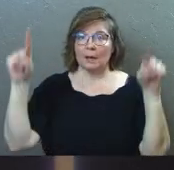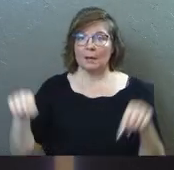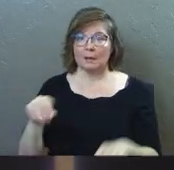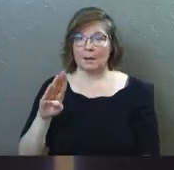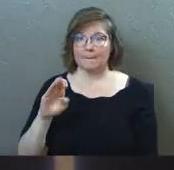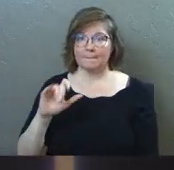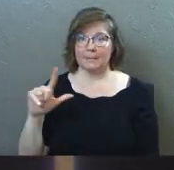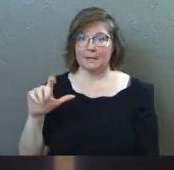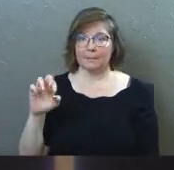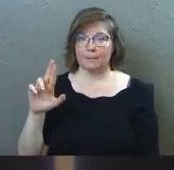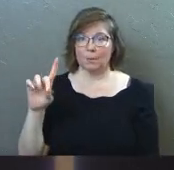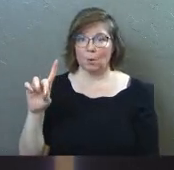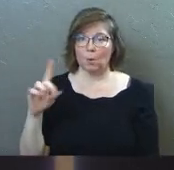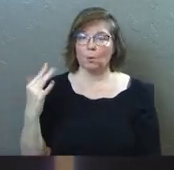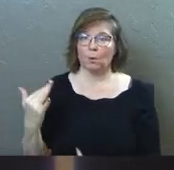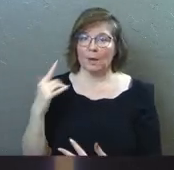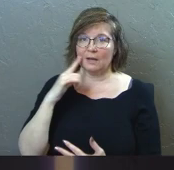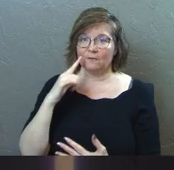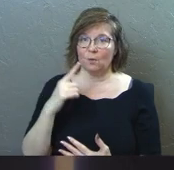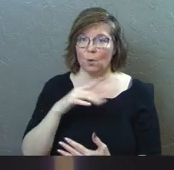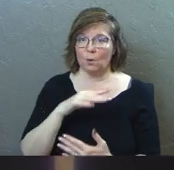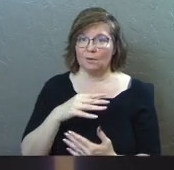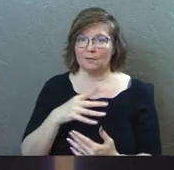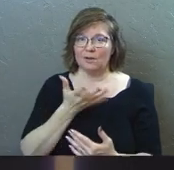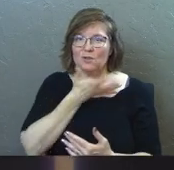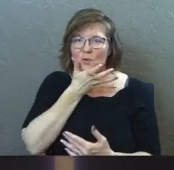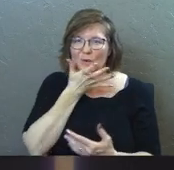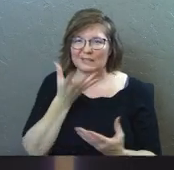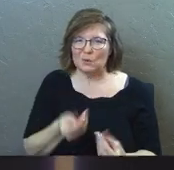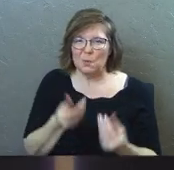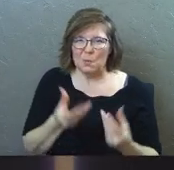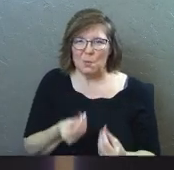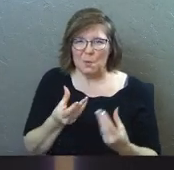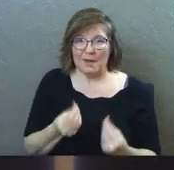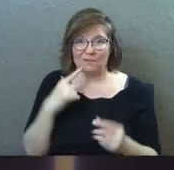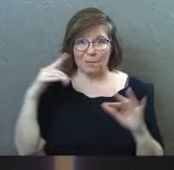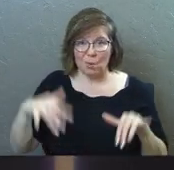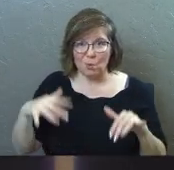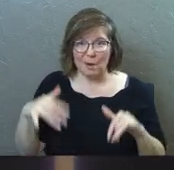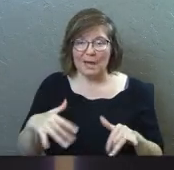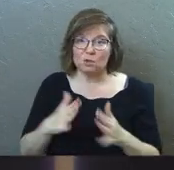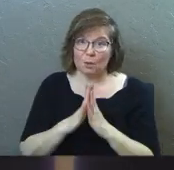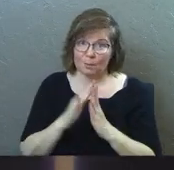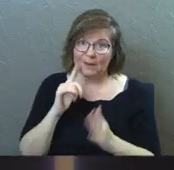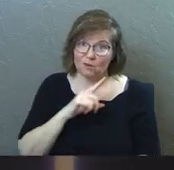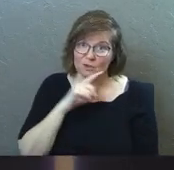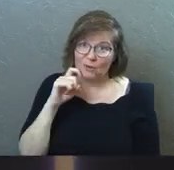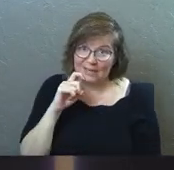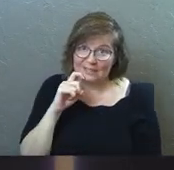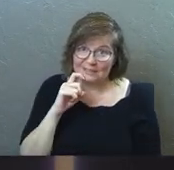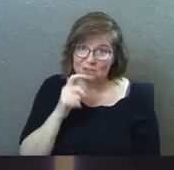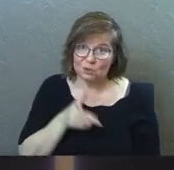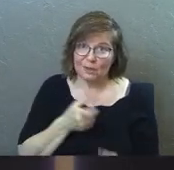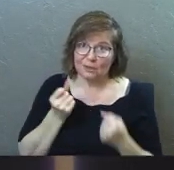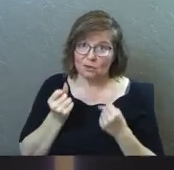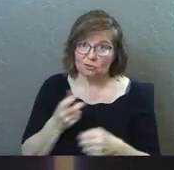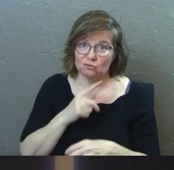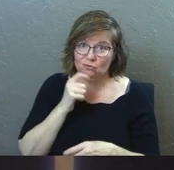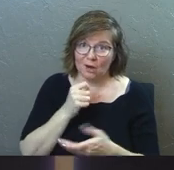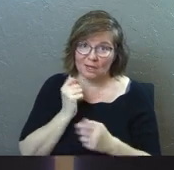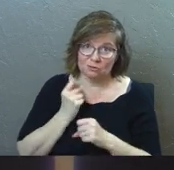A billboard is coming. They're waiting for the ground to not be so soggy from the rains. So pray for dryness. You could pray for